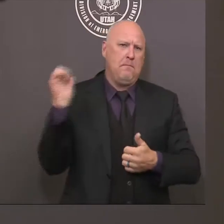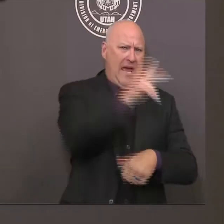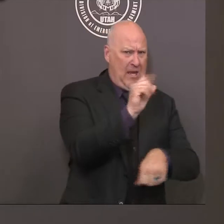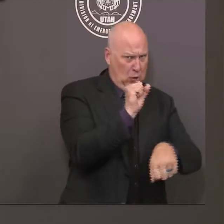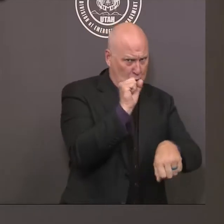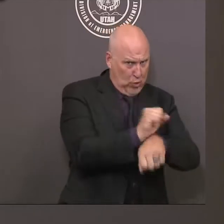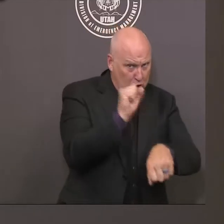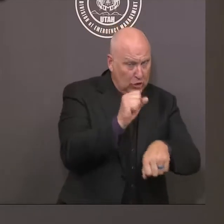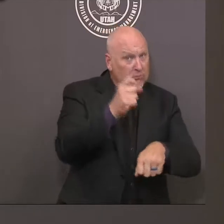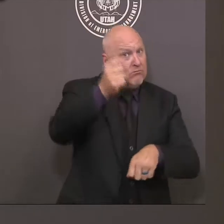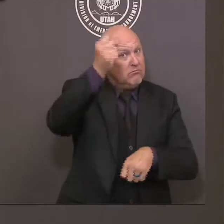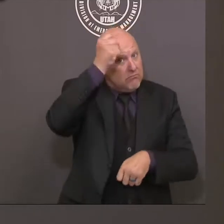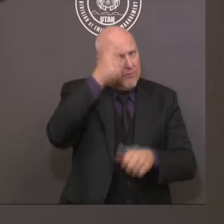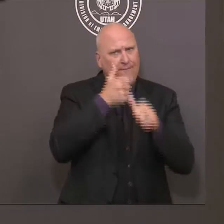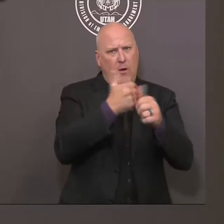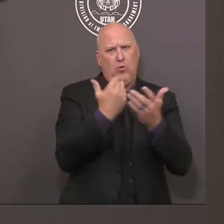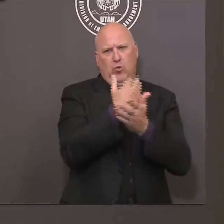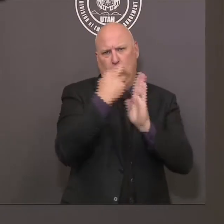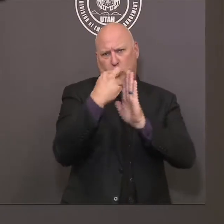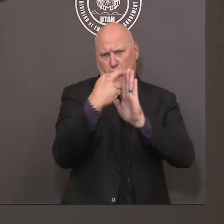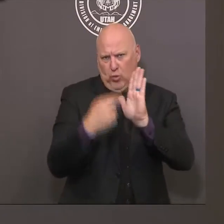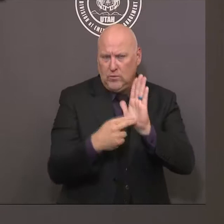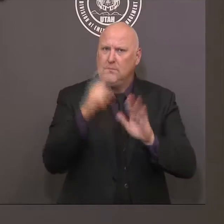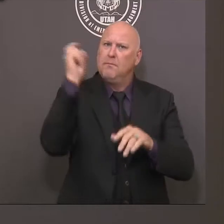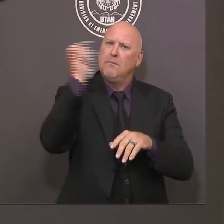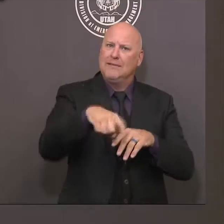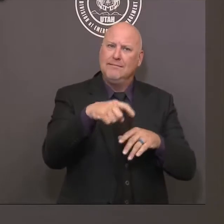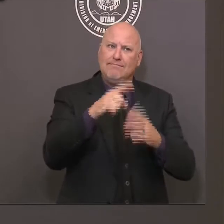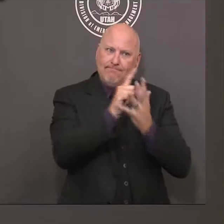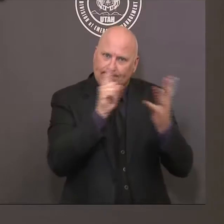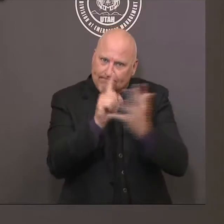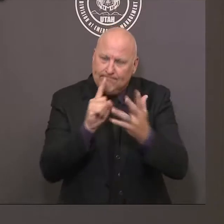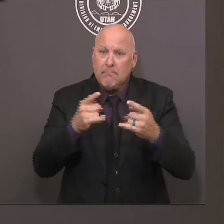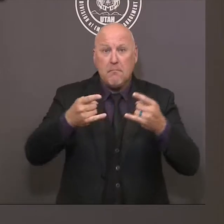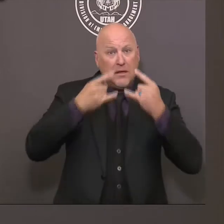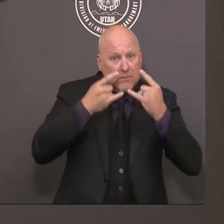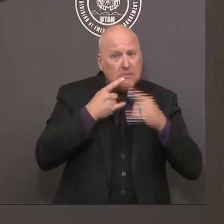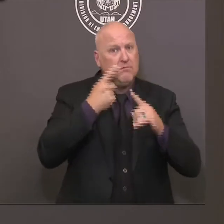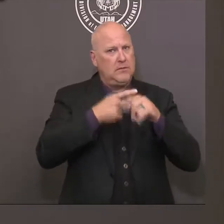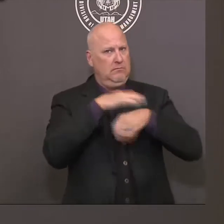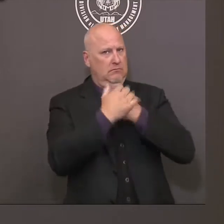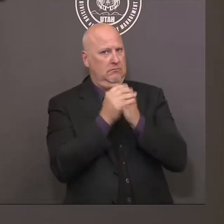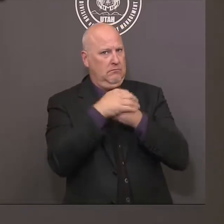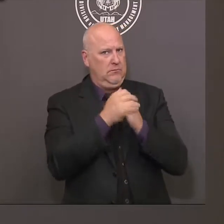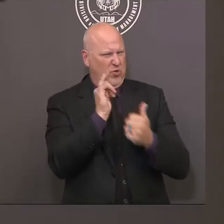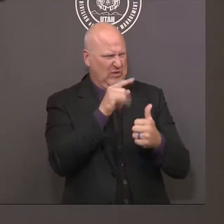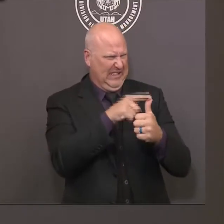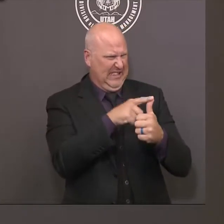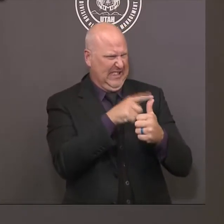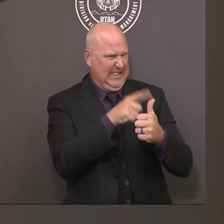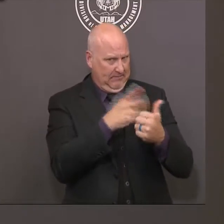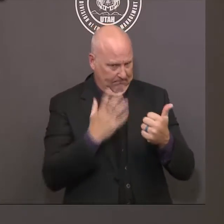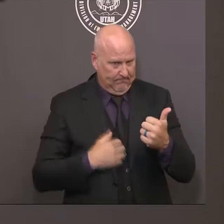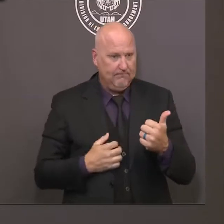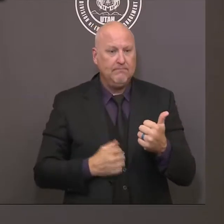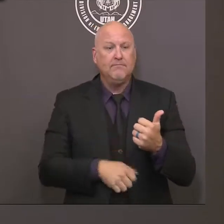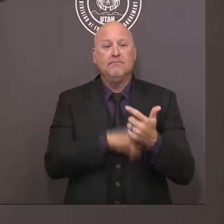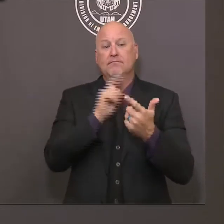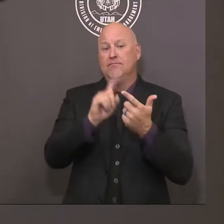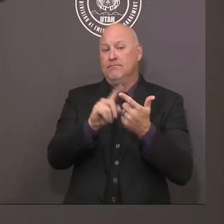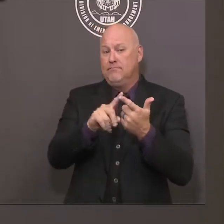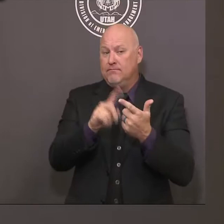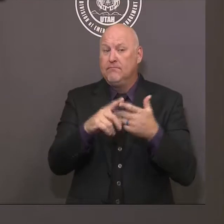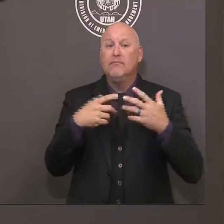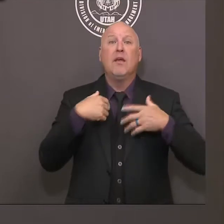this transition today is to connect unemployed Utahns with available jobs. And